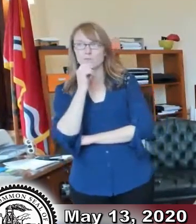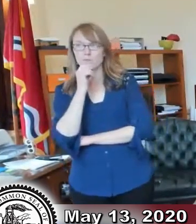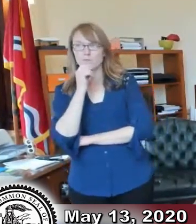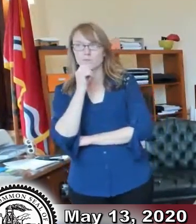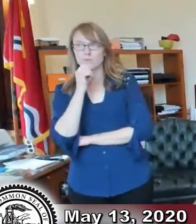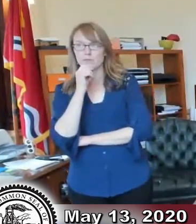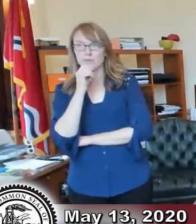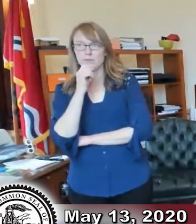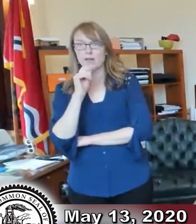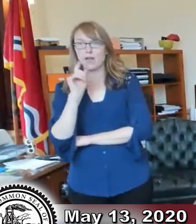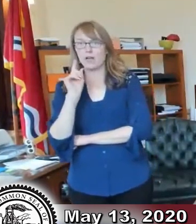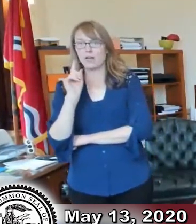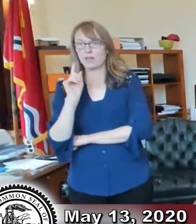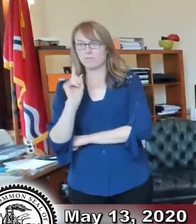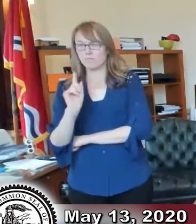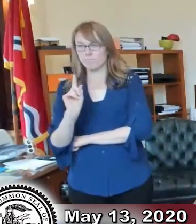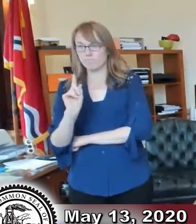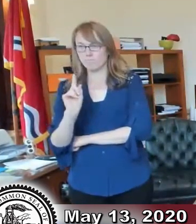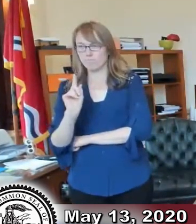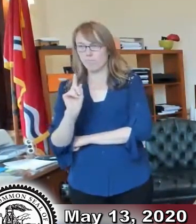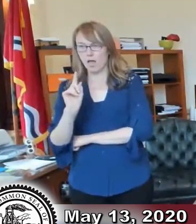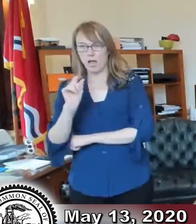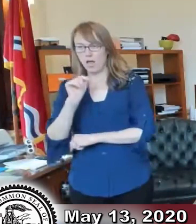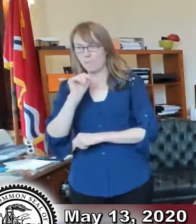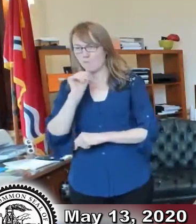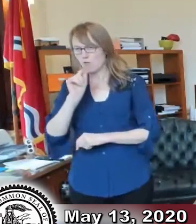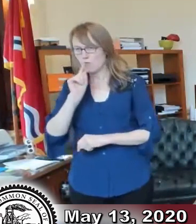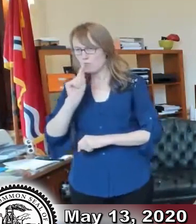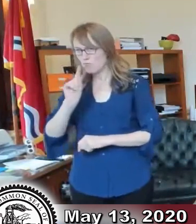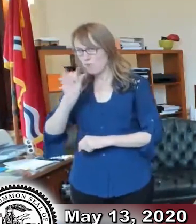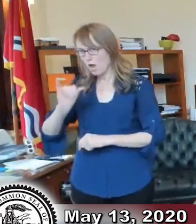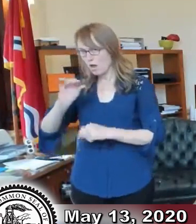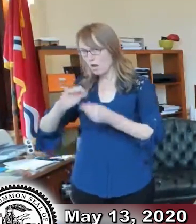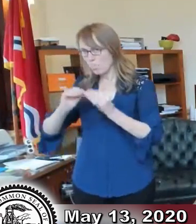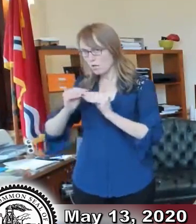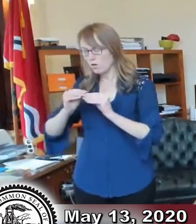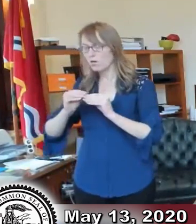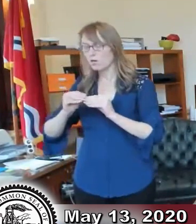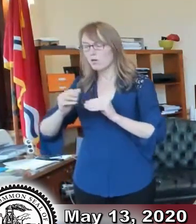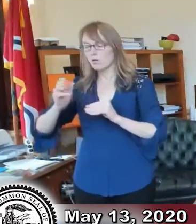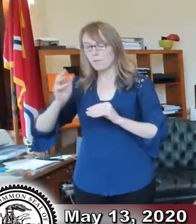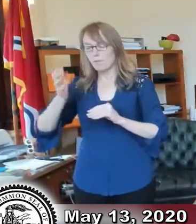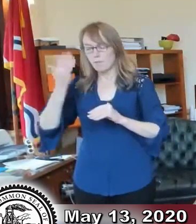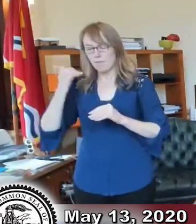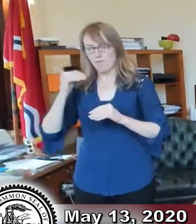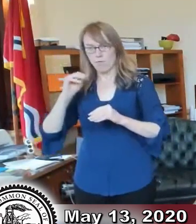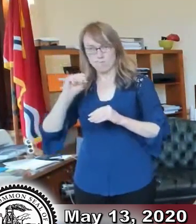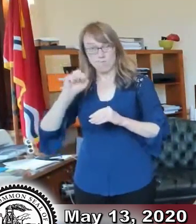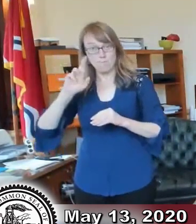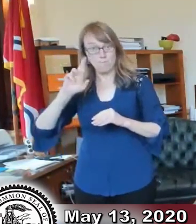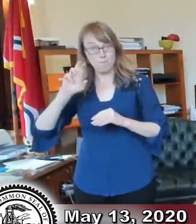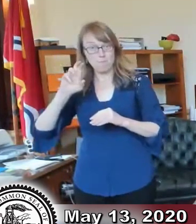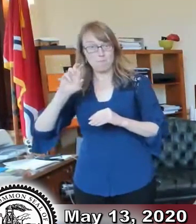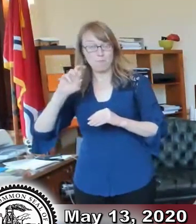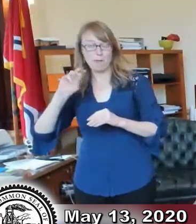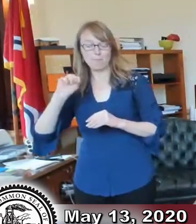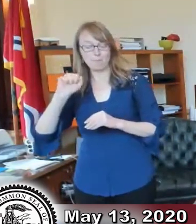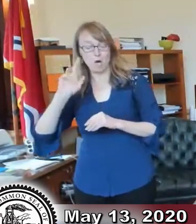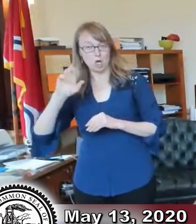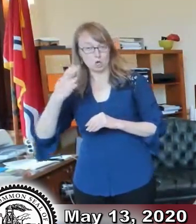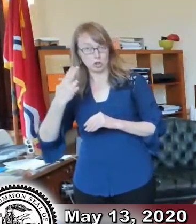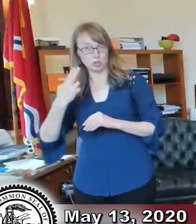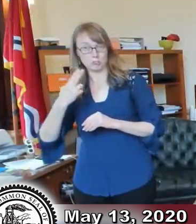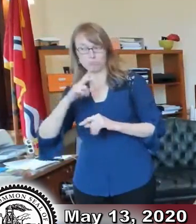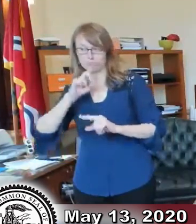I don't know the answer. I don't know those numbers. When the stay-at-home order went into place in March, there had been very few people